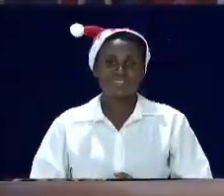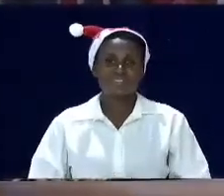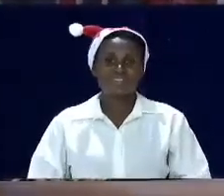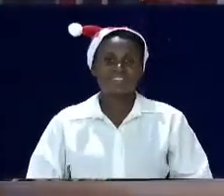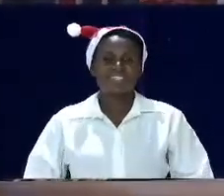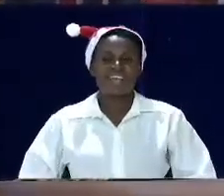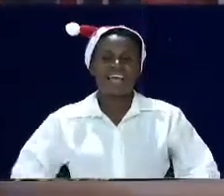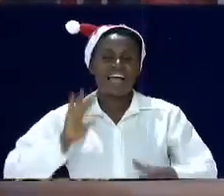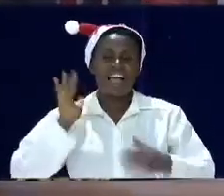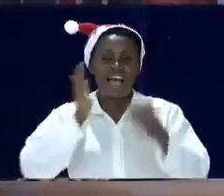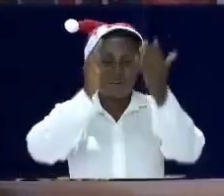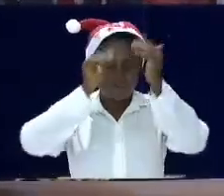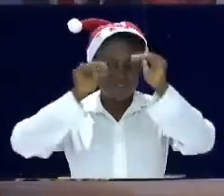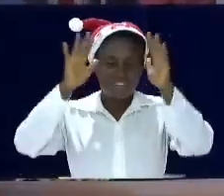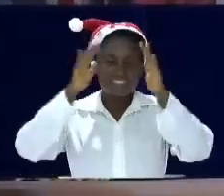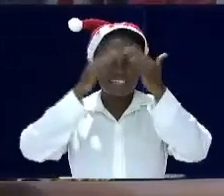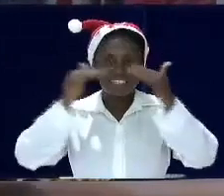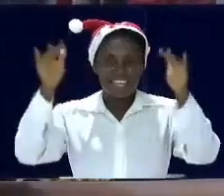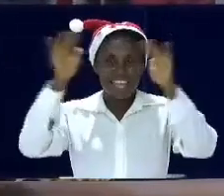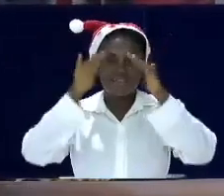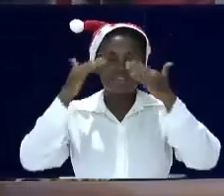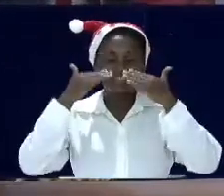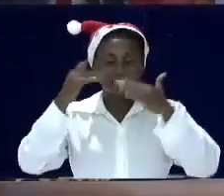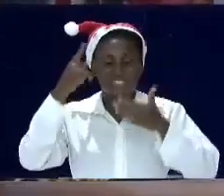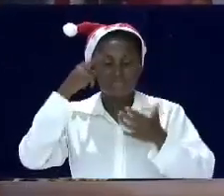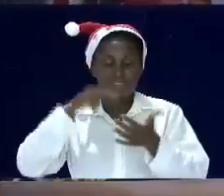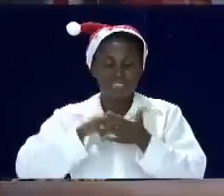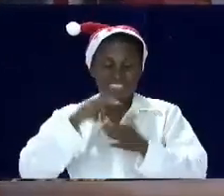Our Father in heaven, we thank you for tonight.